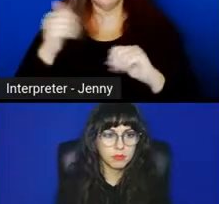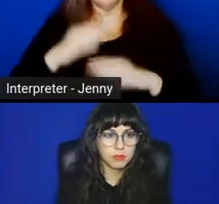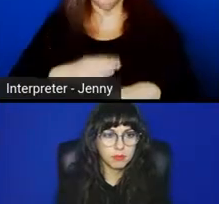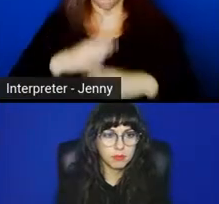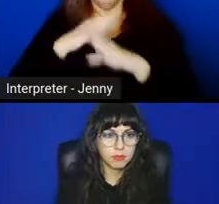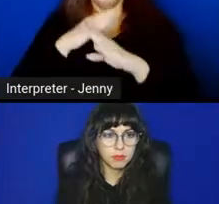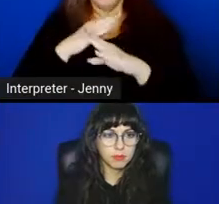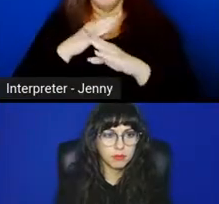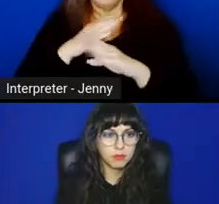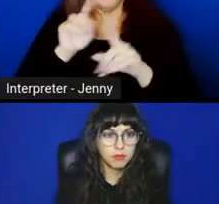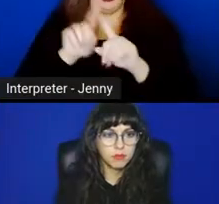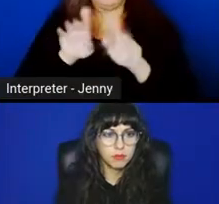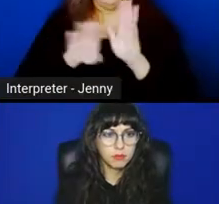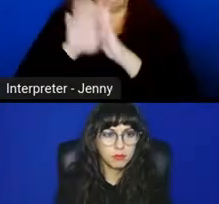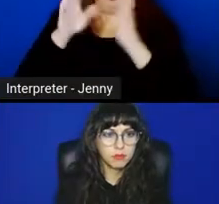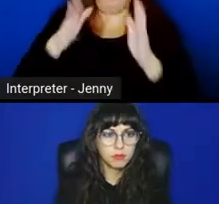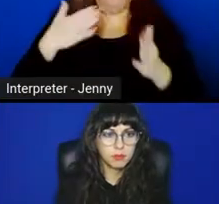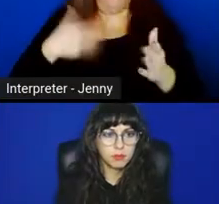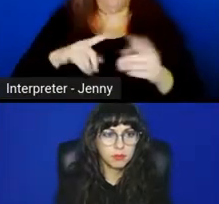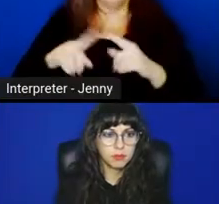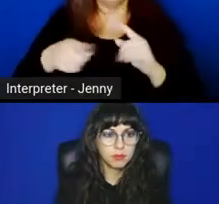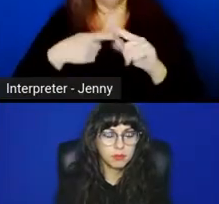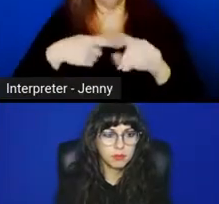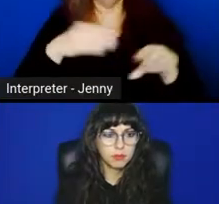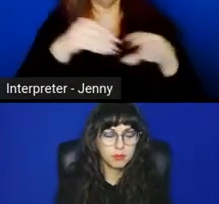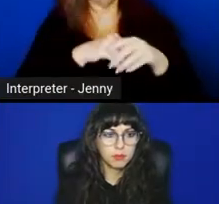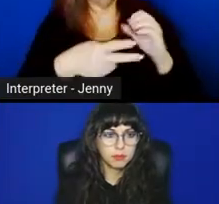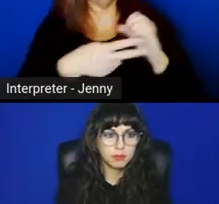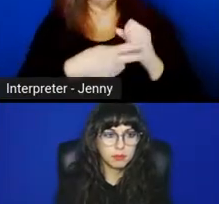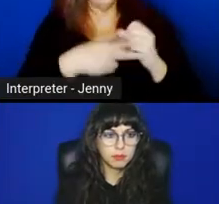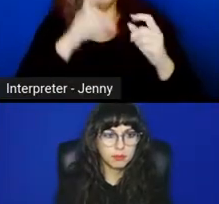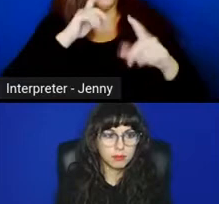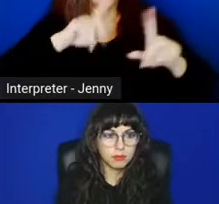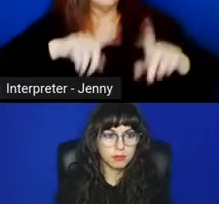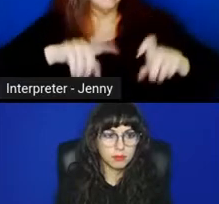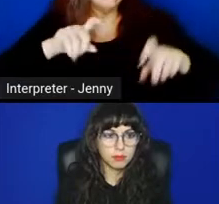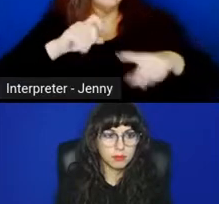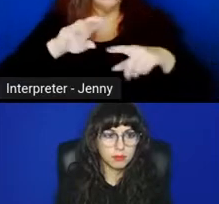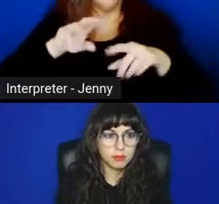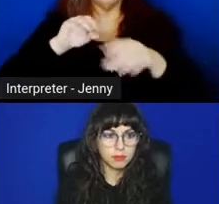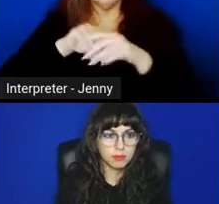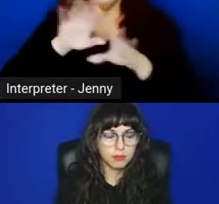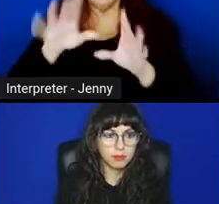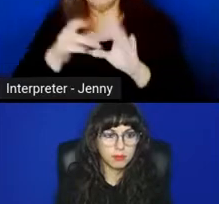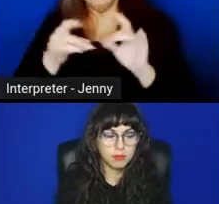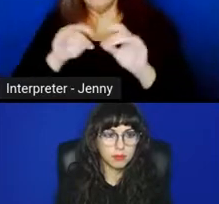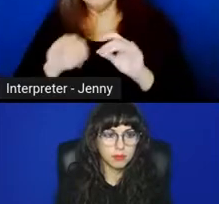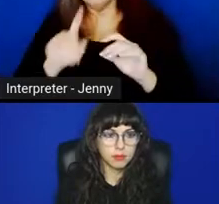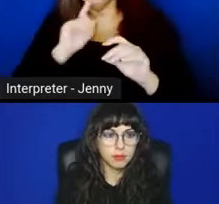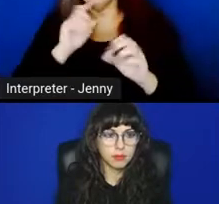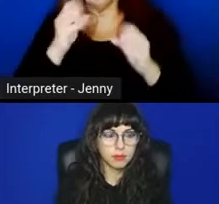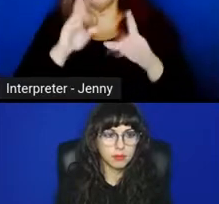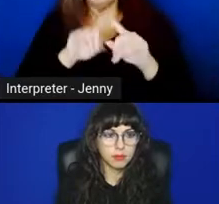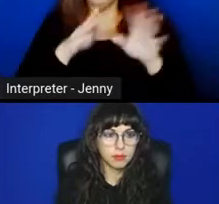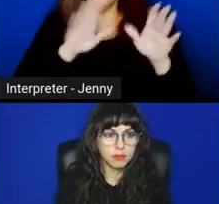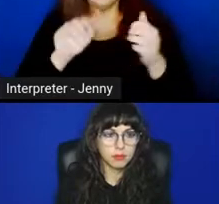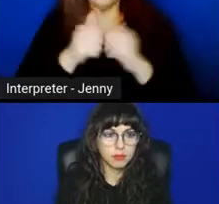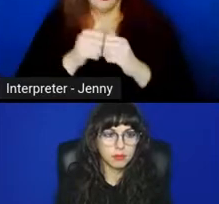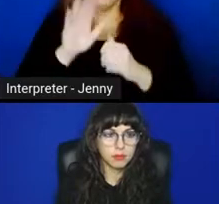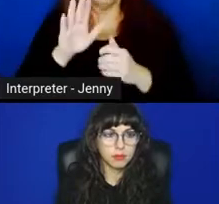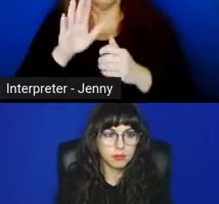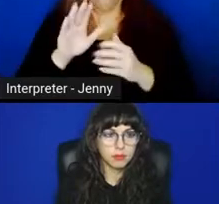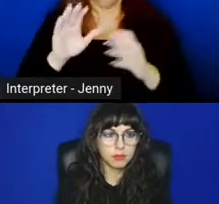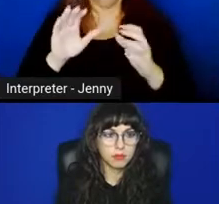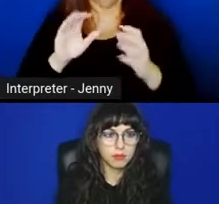prevent that as developers, but sometimes you have it stored in there just for your testing. Maybe you have it stored in your comments. You know, there's all types of ways that credentials can still make